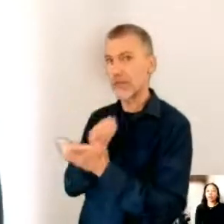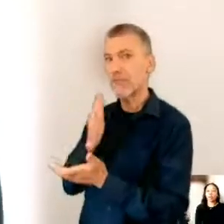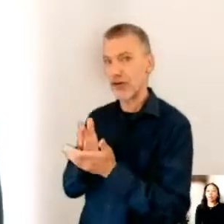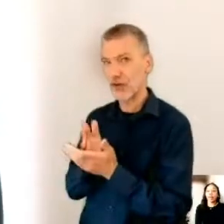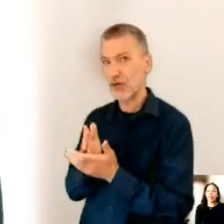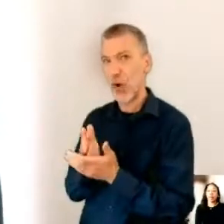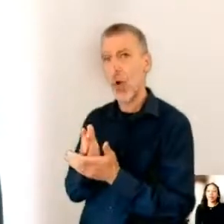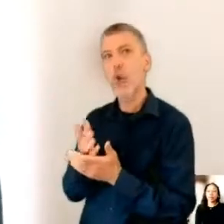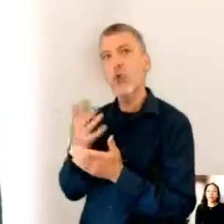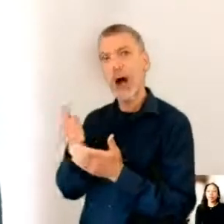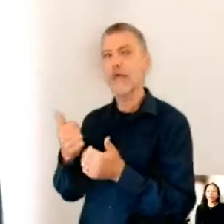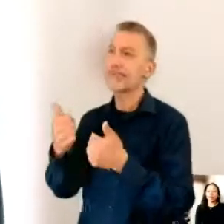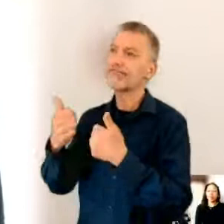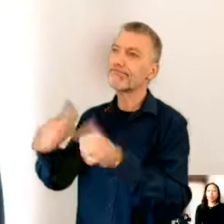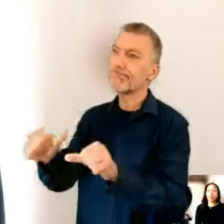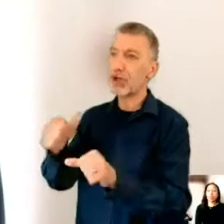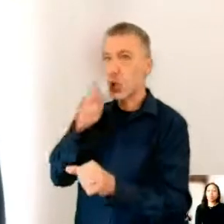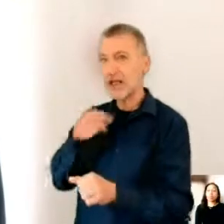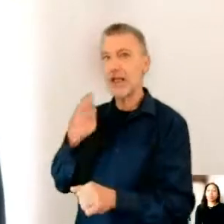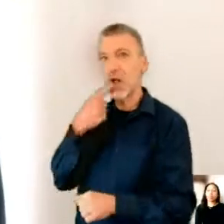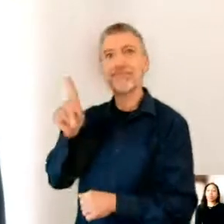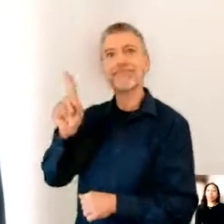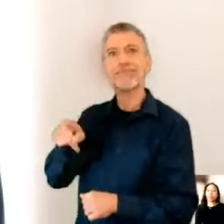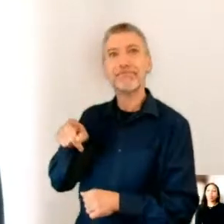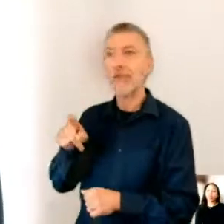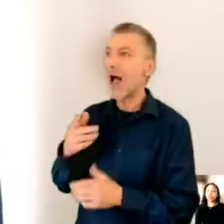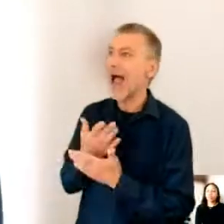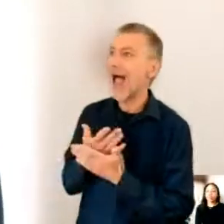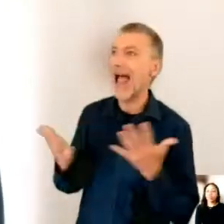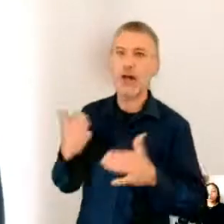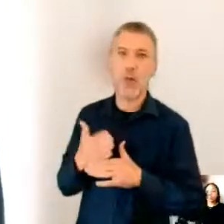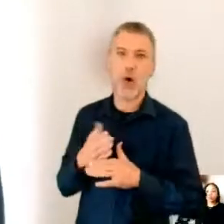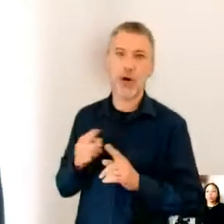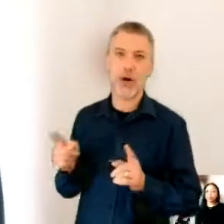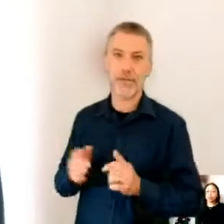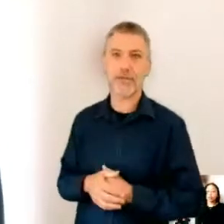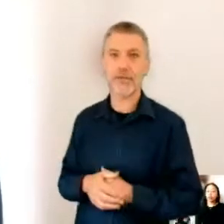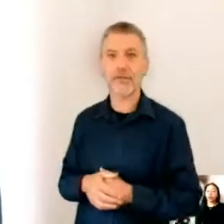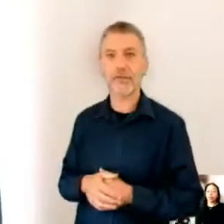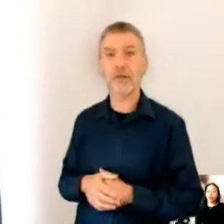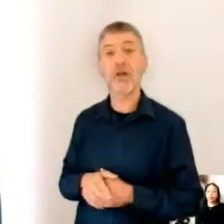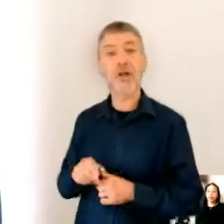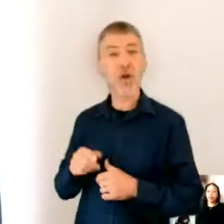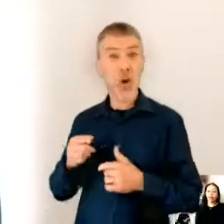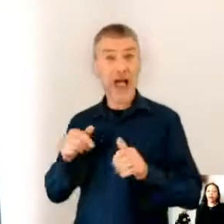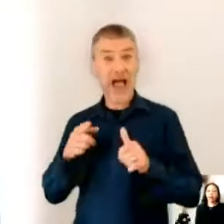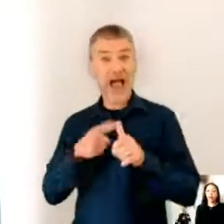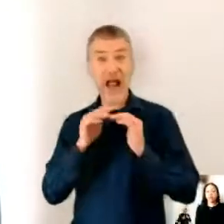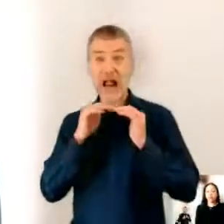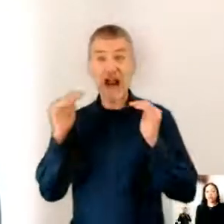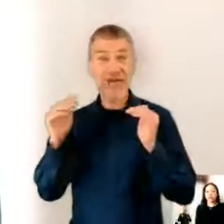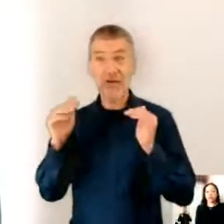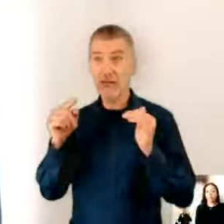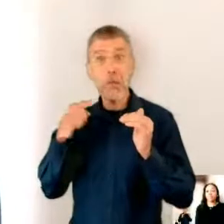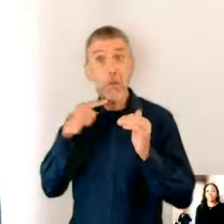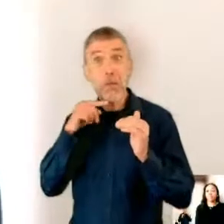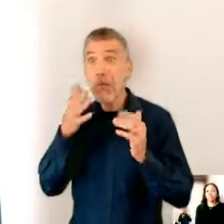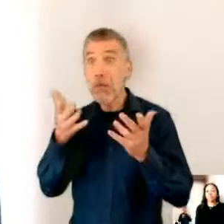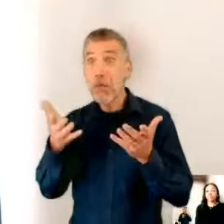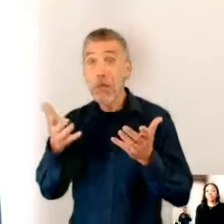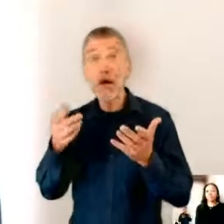belt for any kind of role. So although my subjects didn't lend themselves to what I'm doing now, what I am doing now is